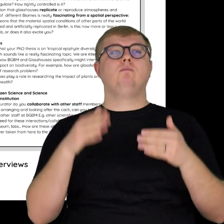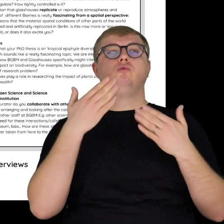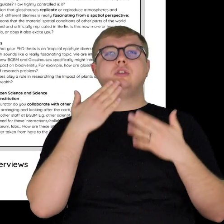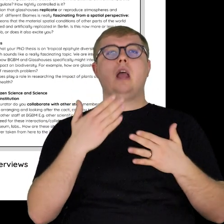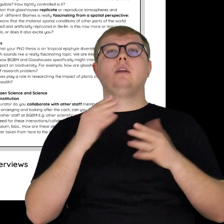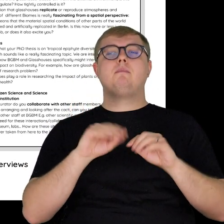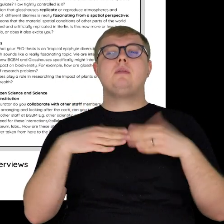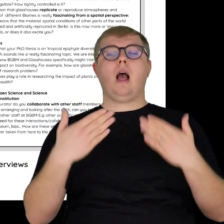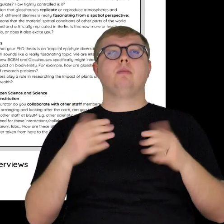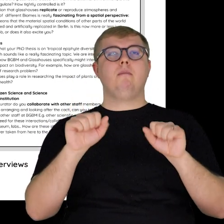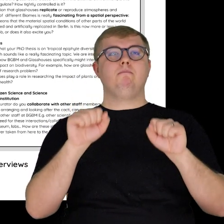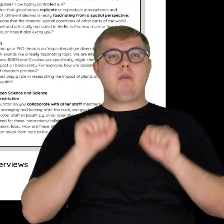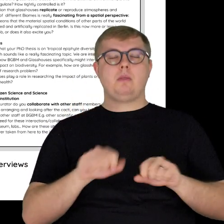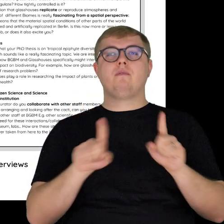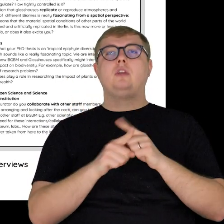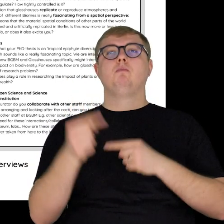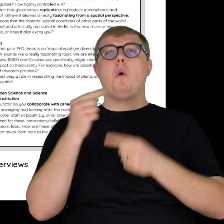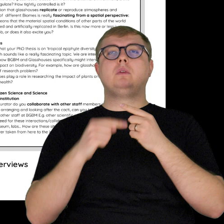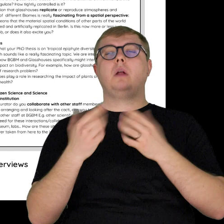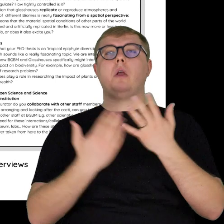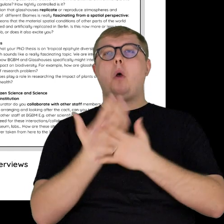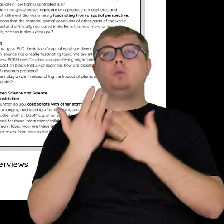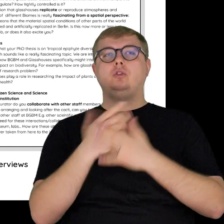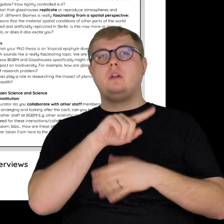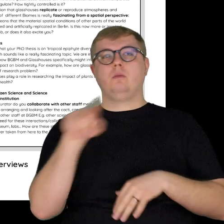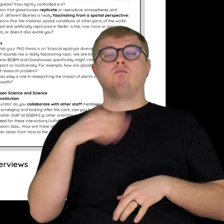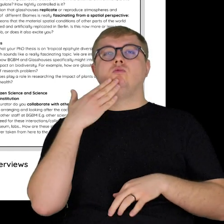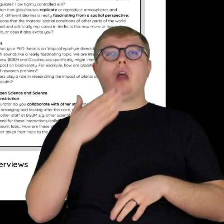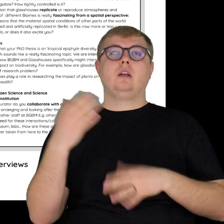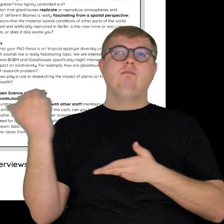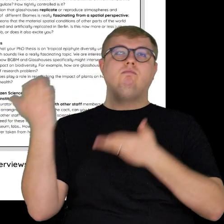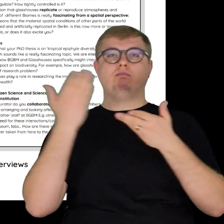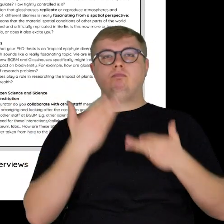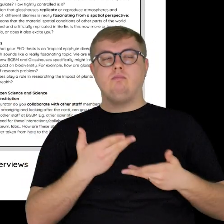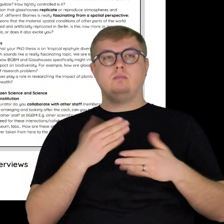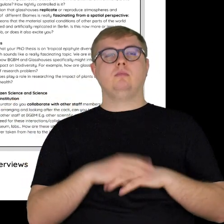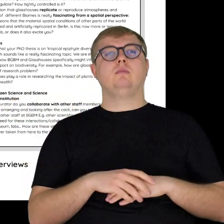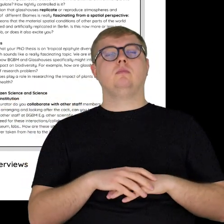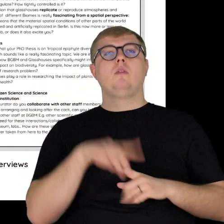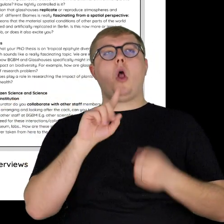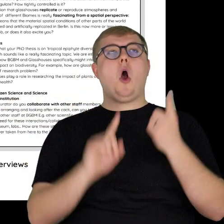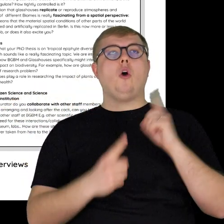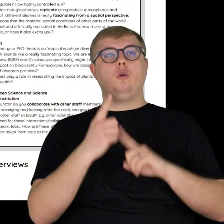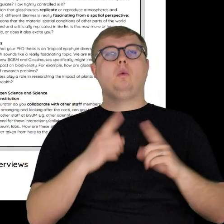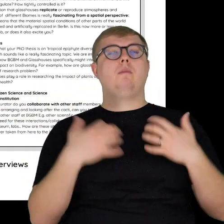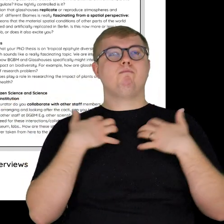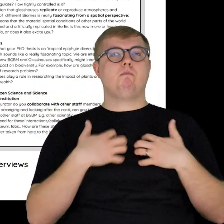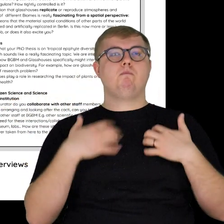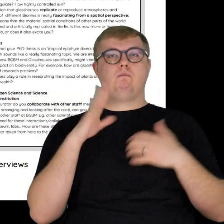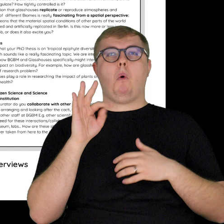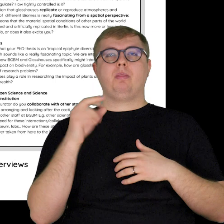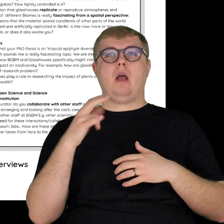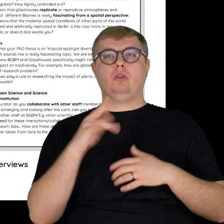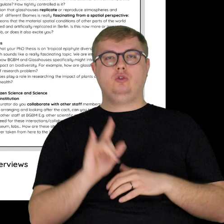of plant provenances, which was supplied to us by Botanic Gardens. So the idea was that we could kind of start to